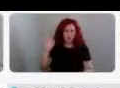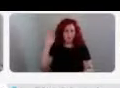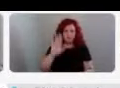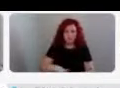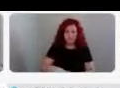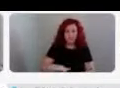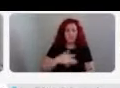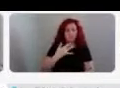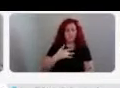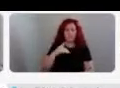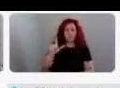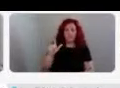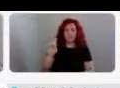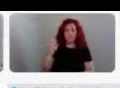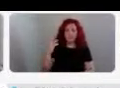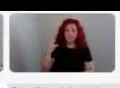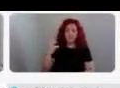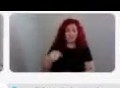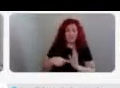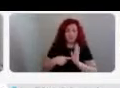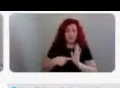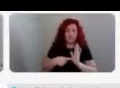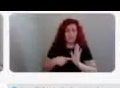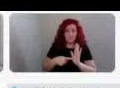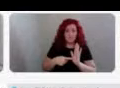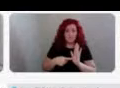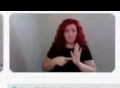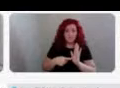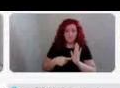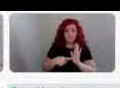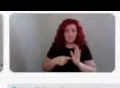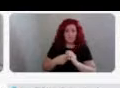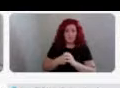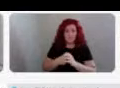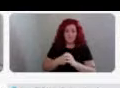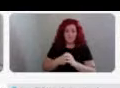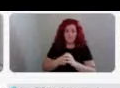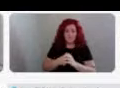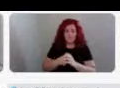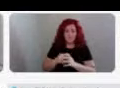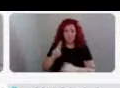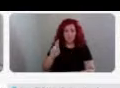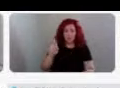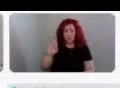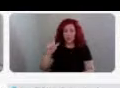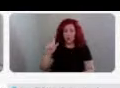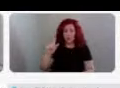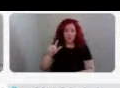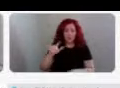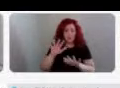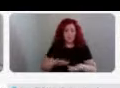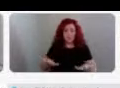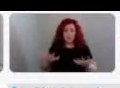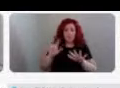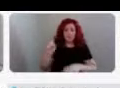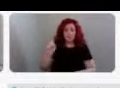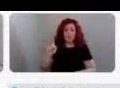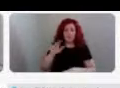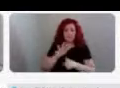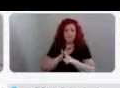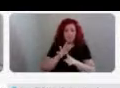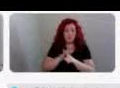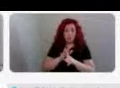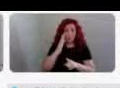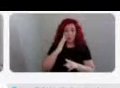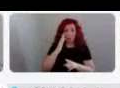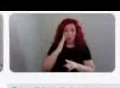our ld 16 representation will be geared toward a rural and a suburban phoenix population and we know we